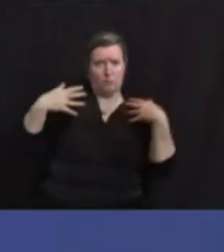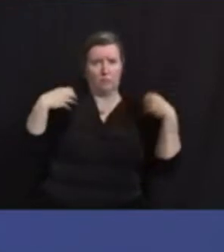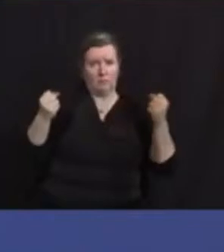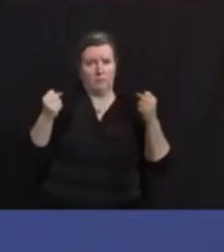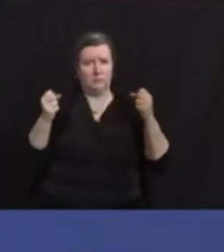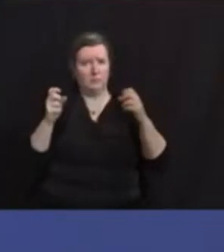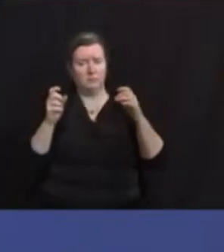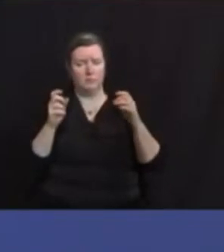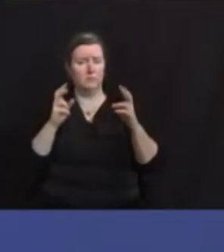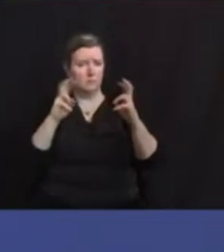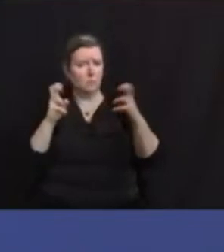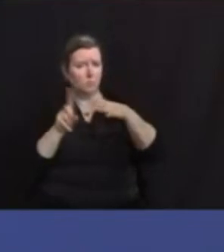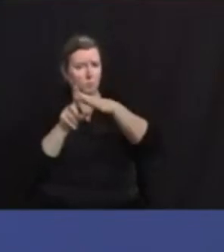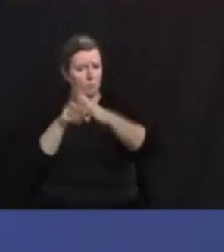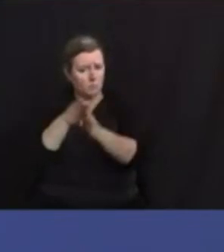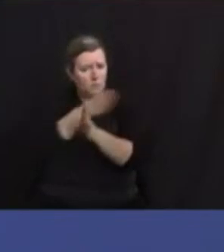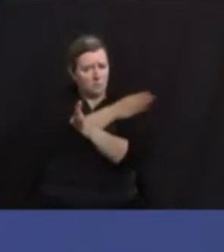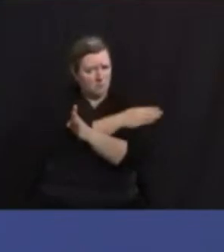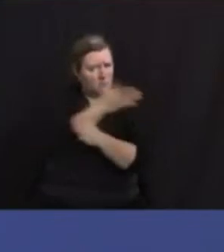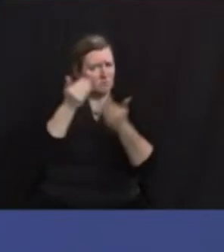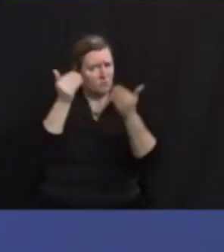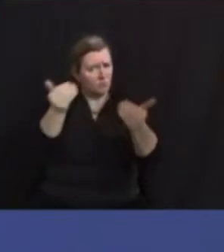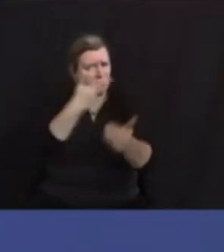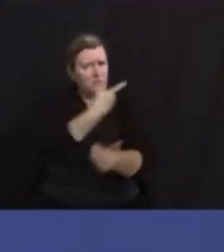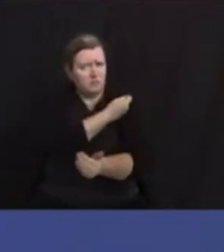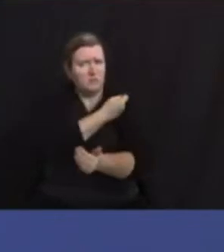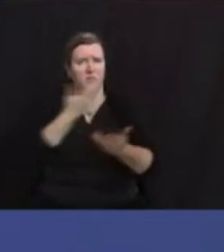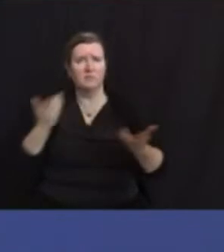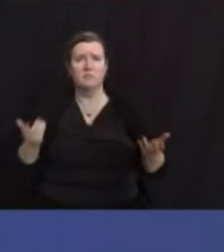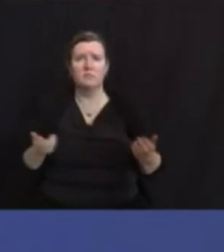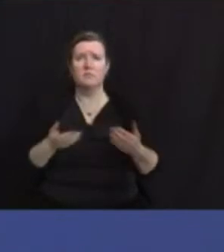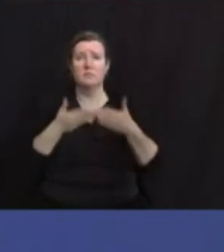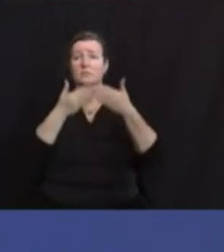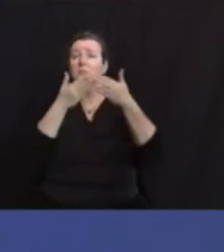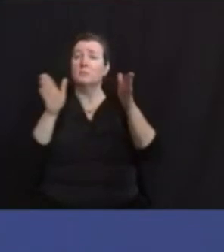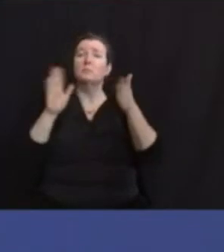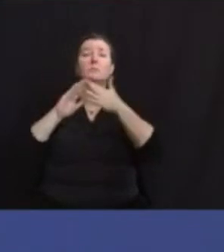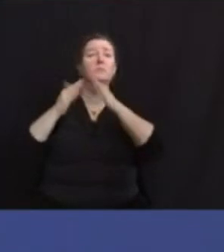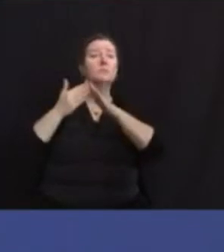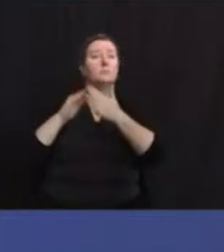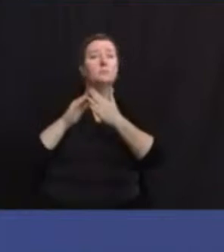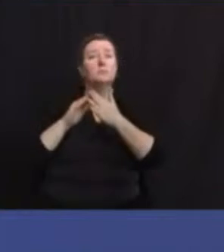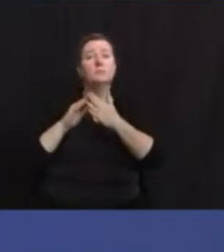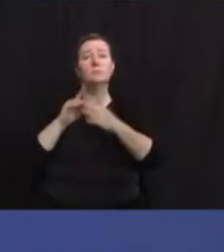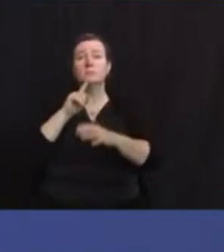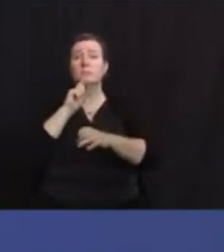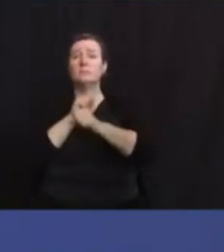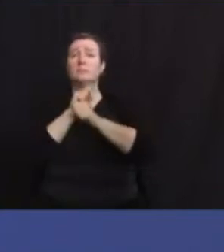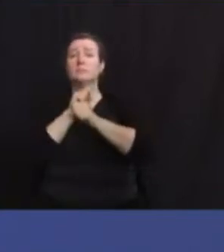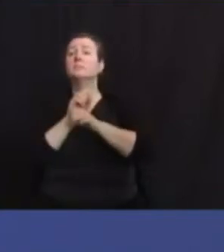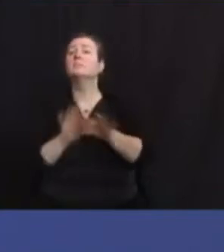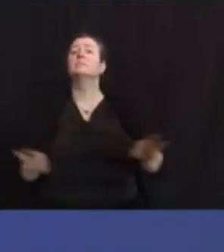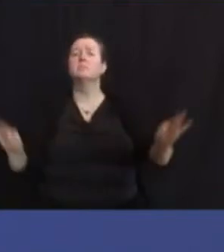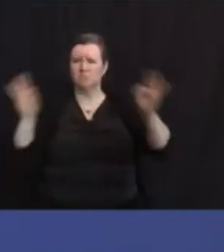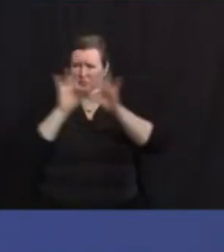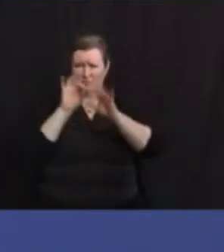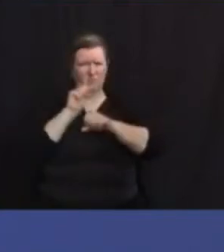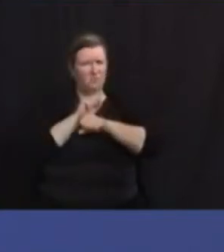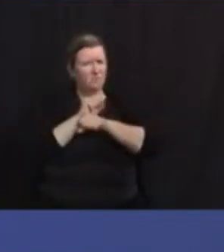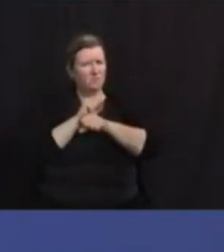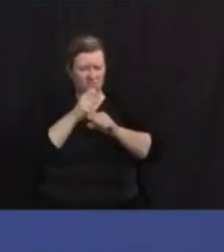broad community reality in terms of essential workers, we absolutely want to get to them. The group that we've spoken